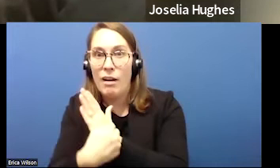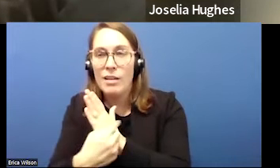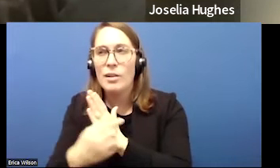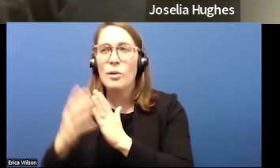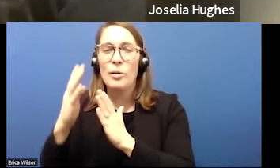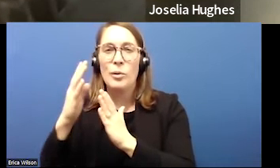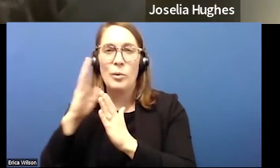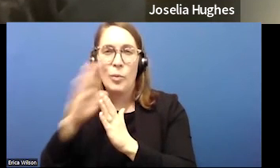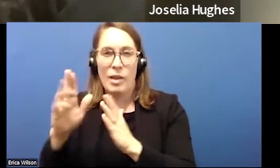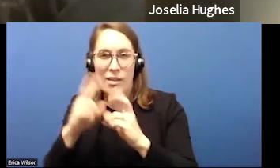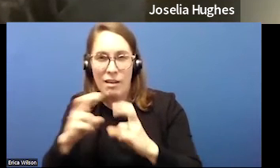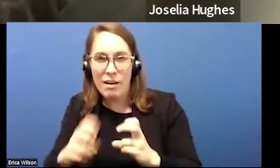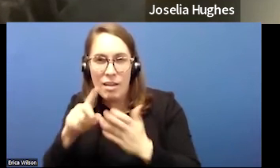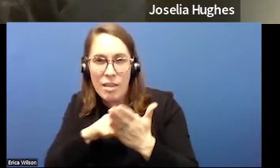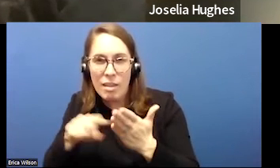itself